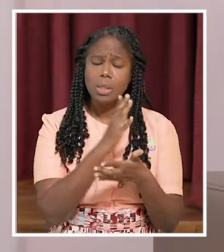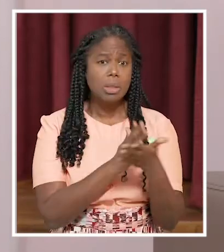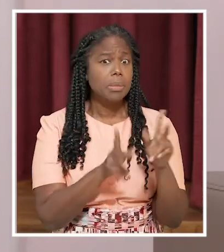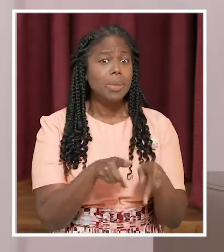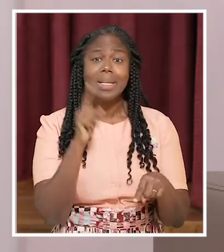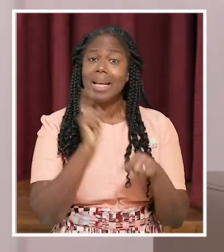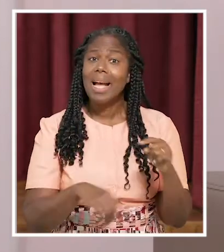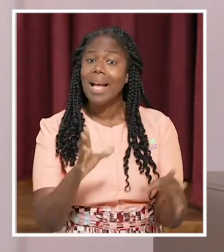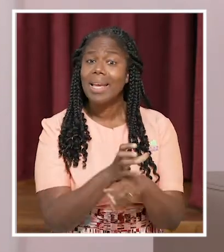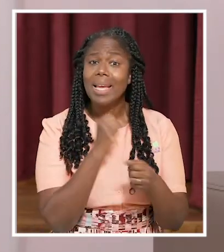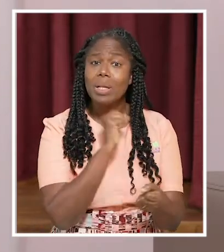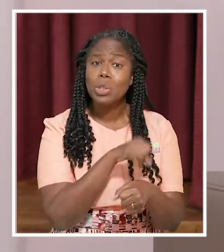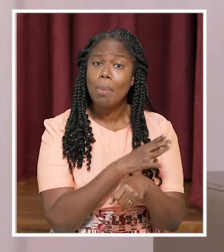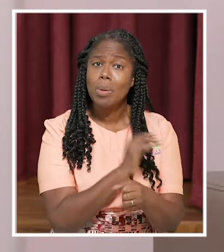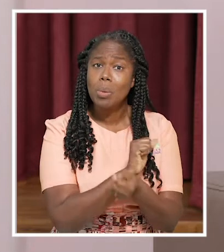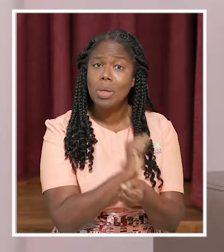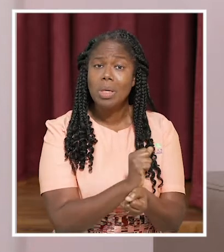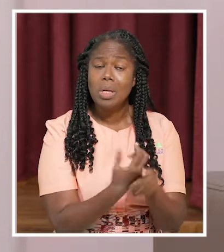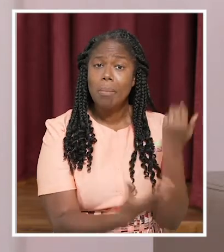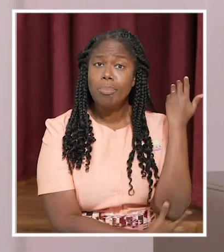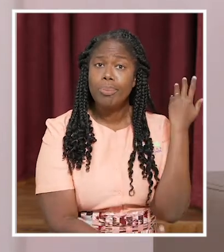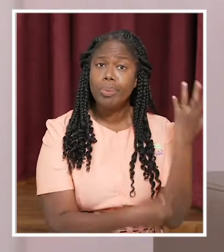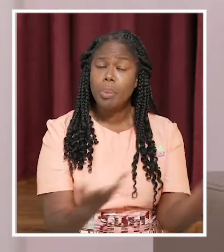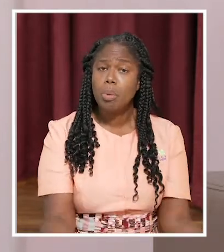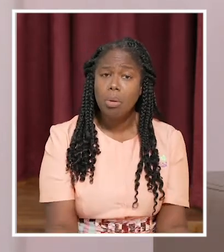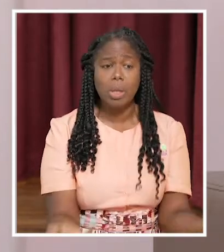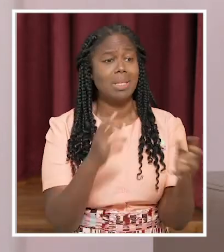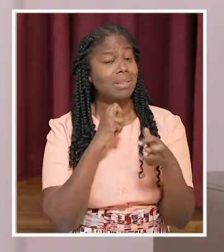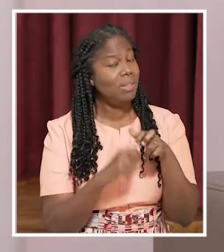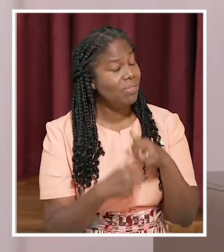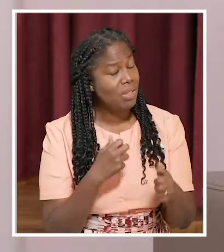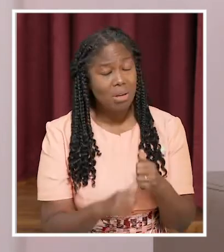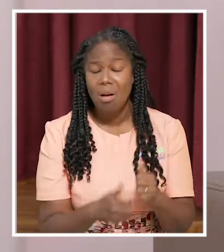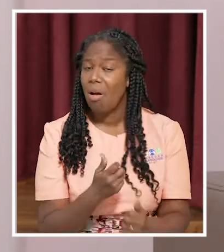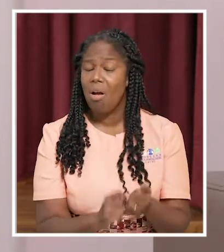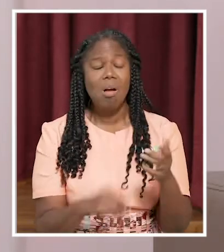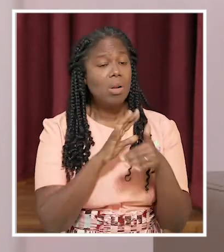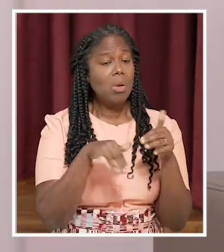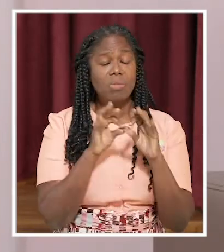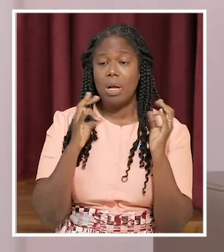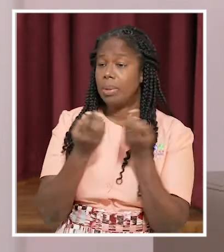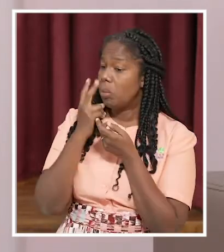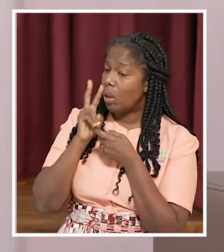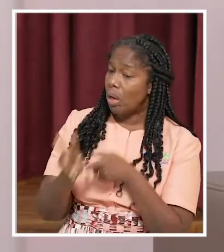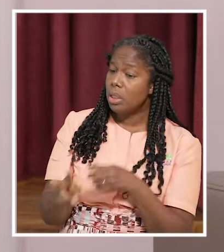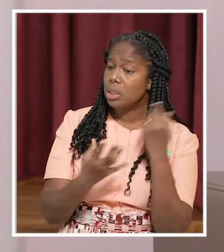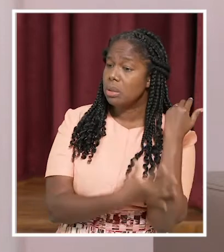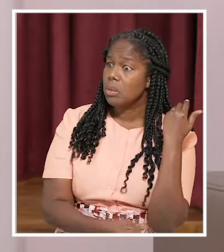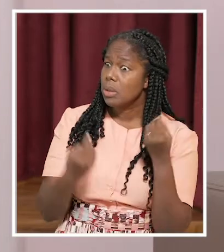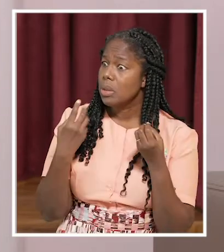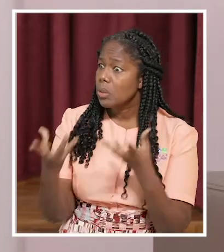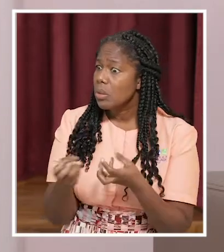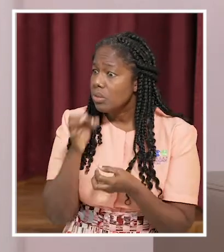for lengthy periods, and therefore the inability to earn and difficulty supporting families. Many things like that have put